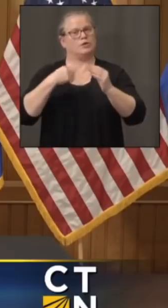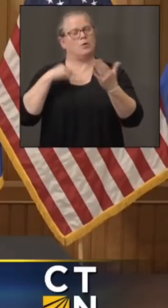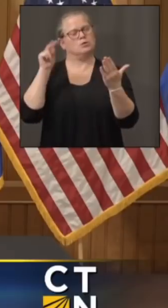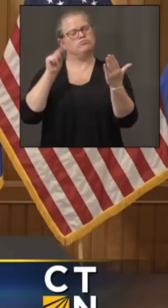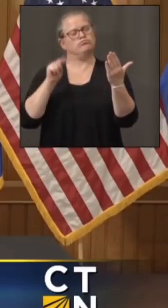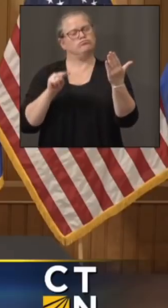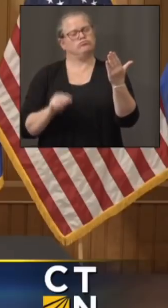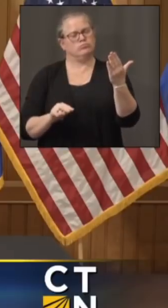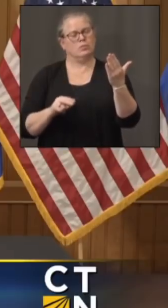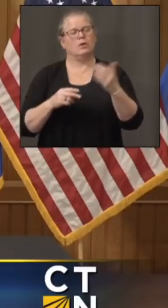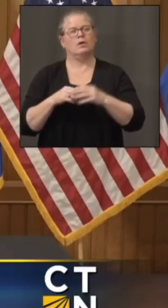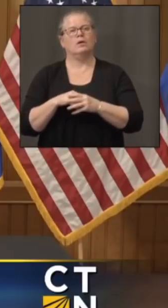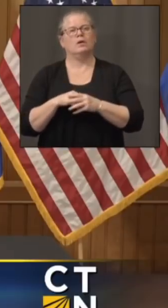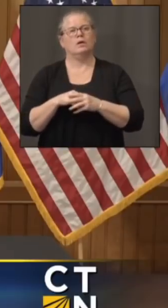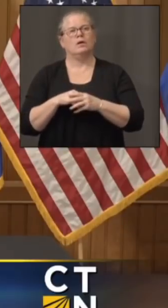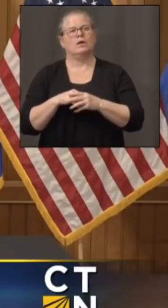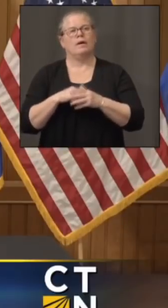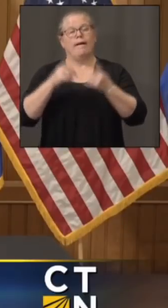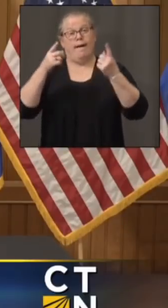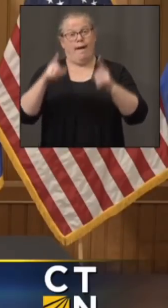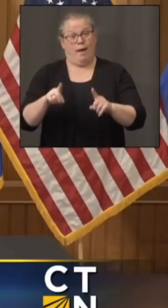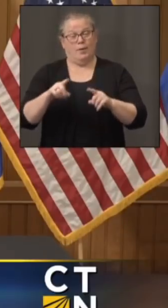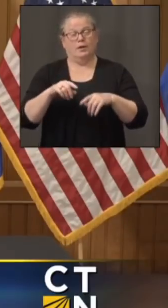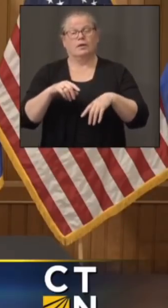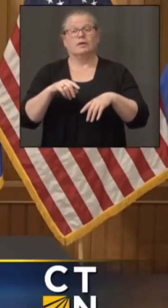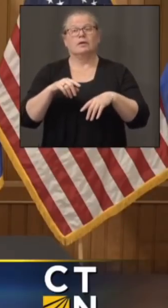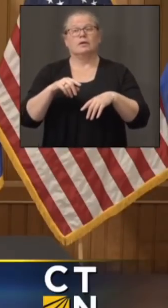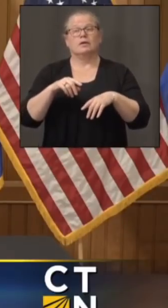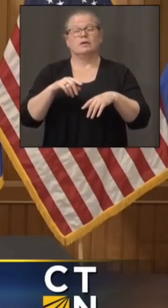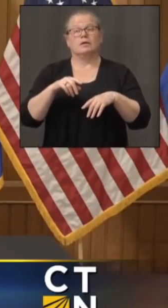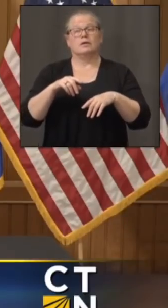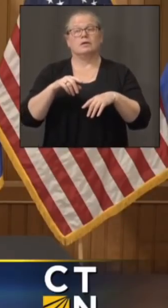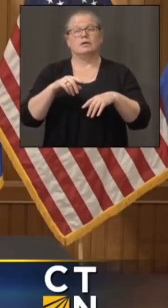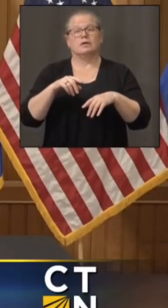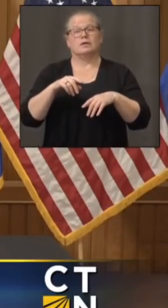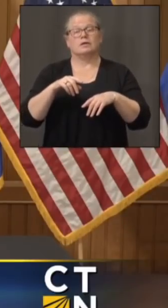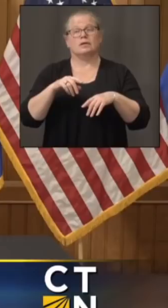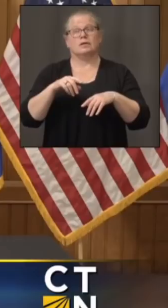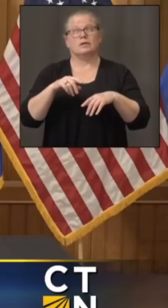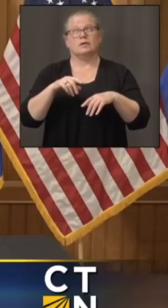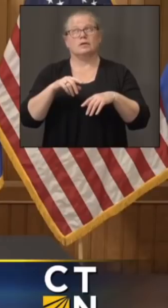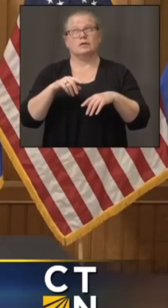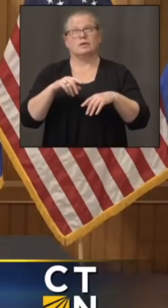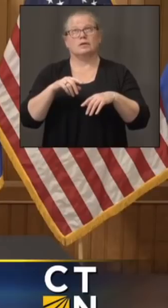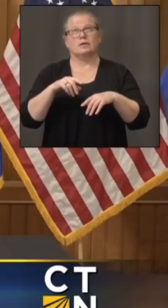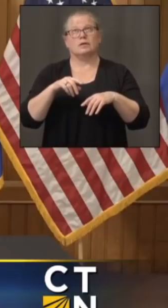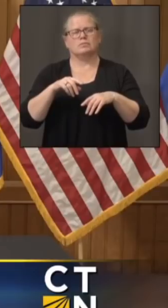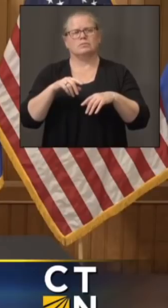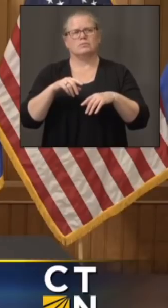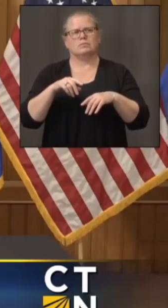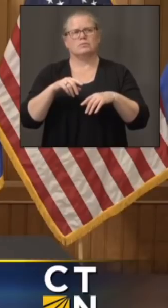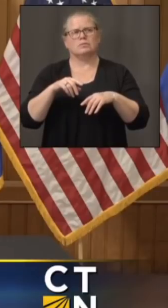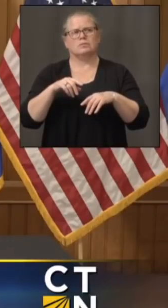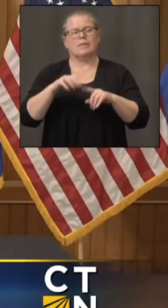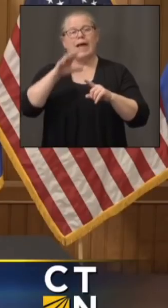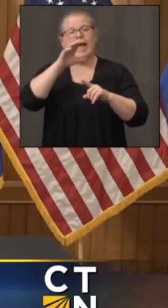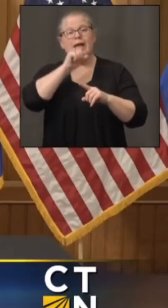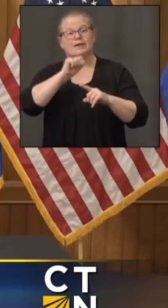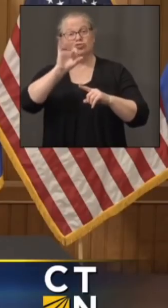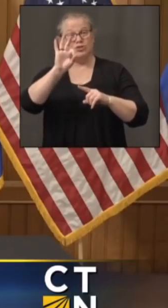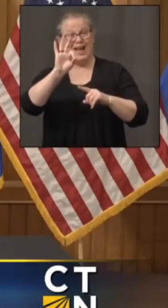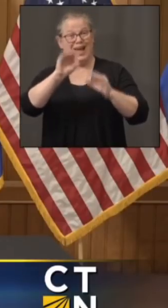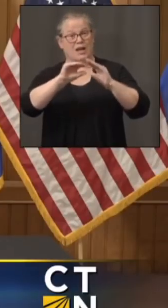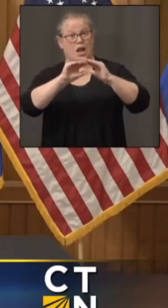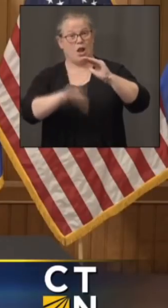The cases, the total number of cases among the 9 and under age group went